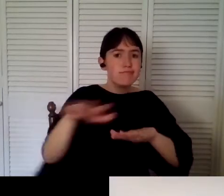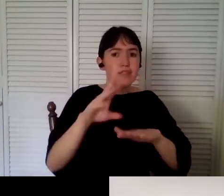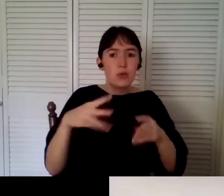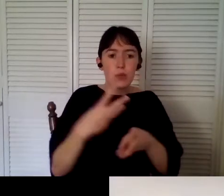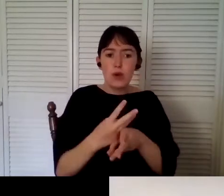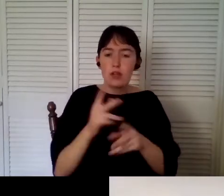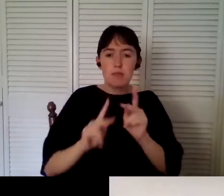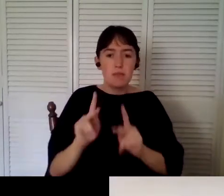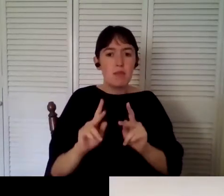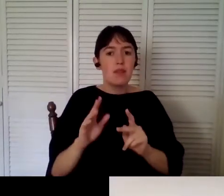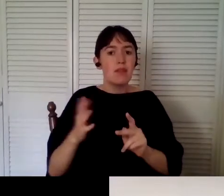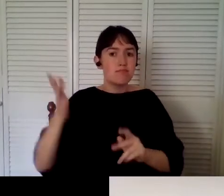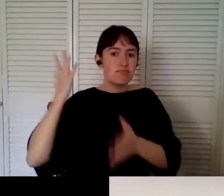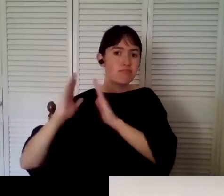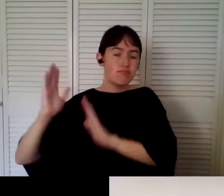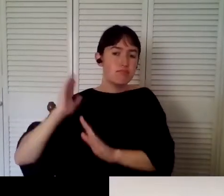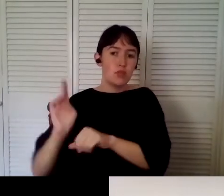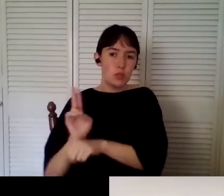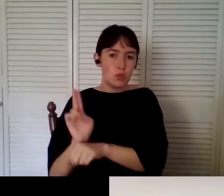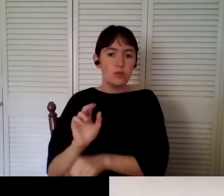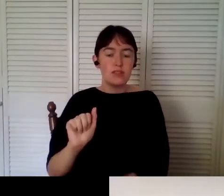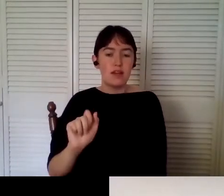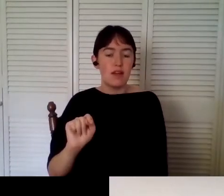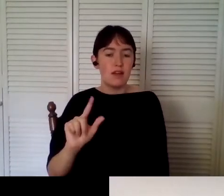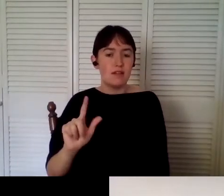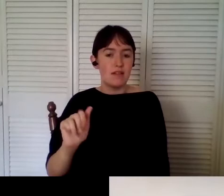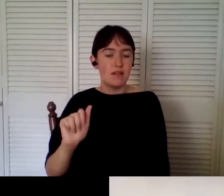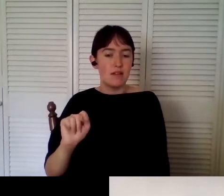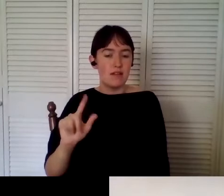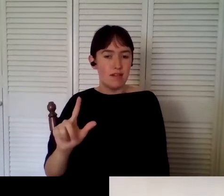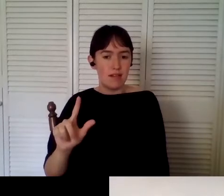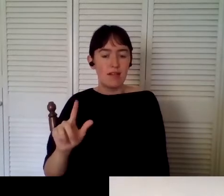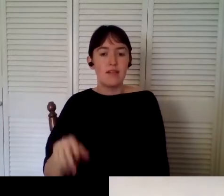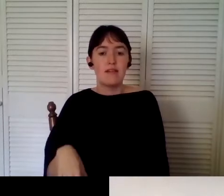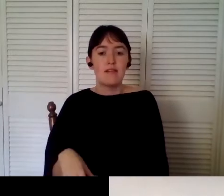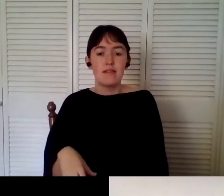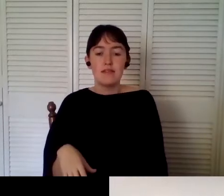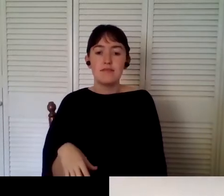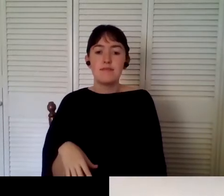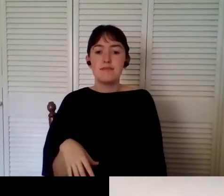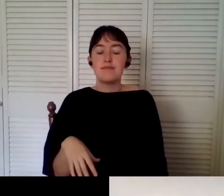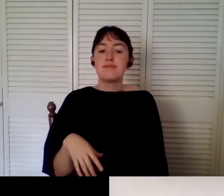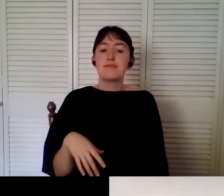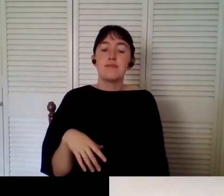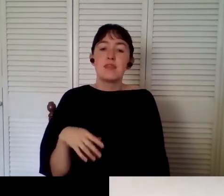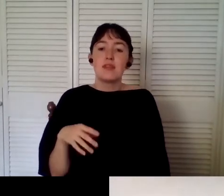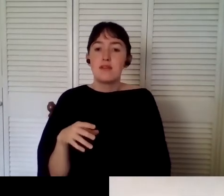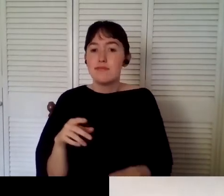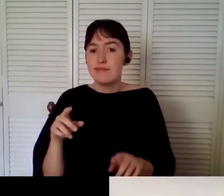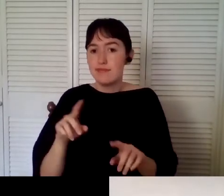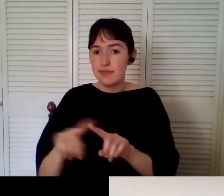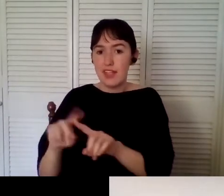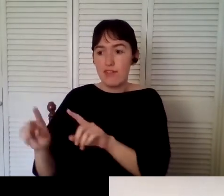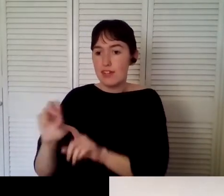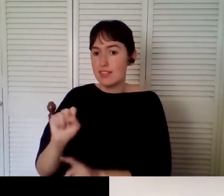arrow on almost every continent, and different people around the world had different styles of atlatl. So,